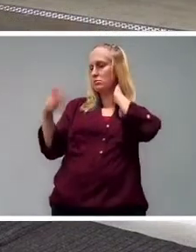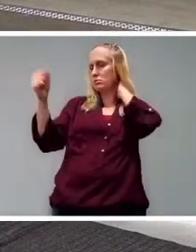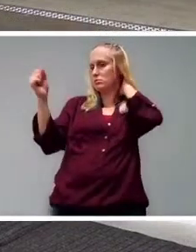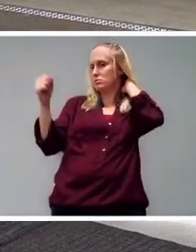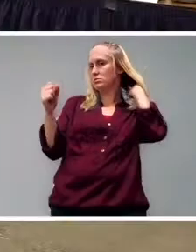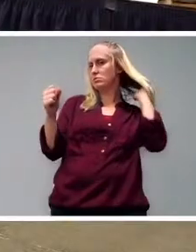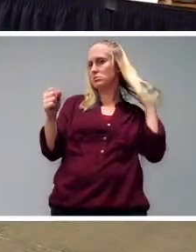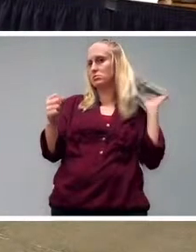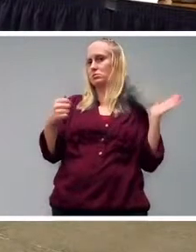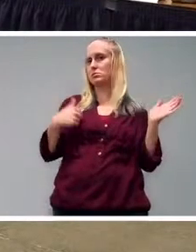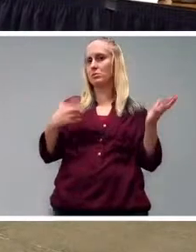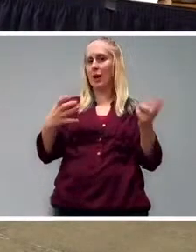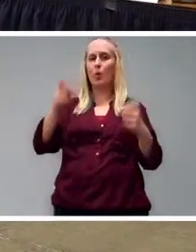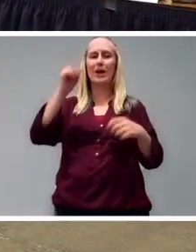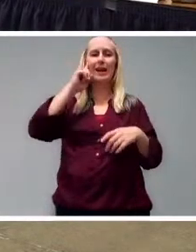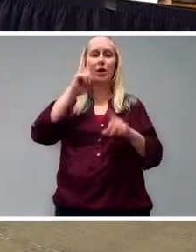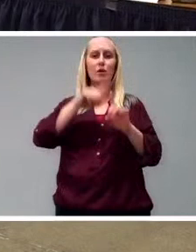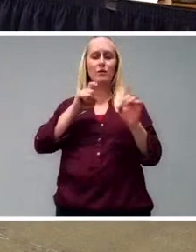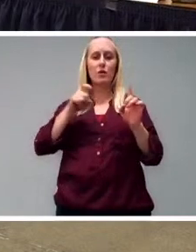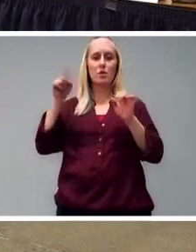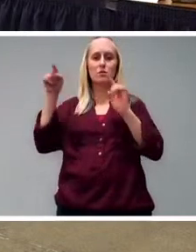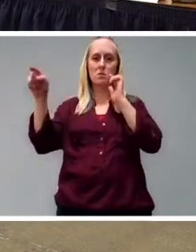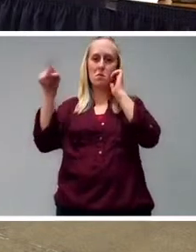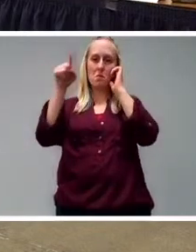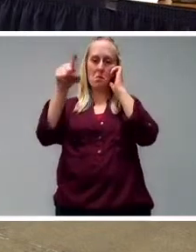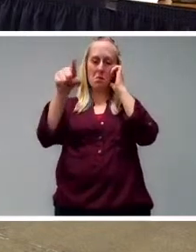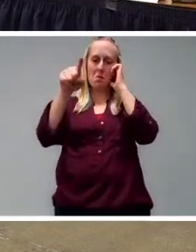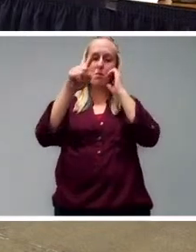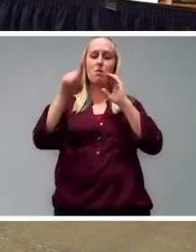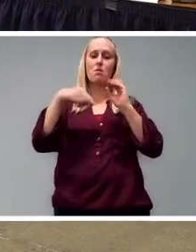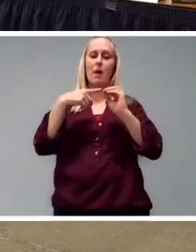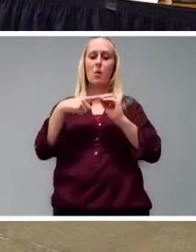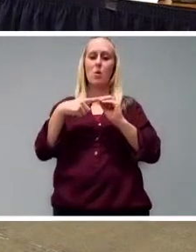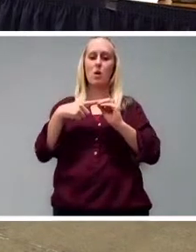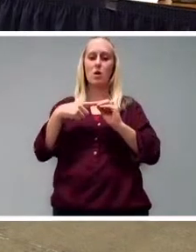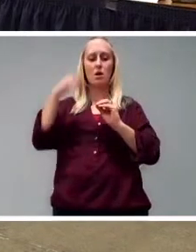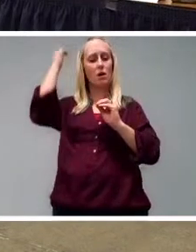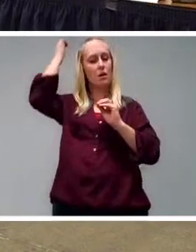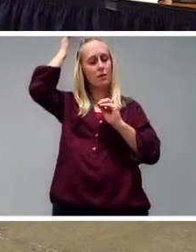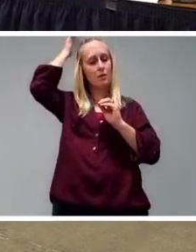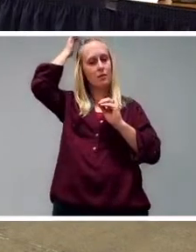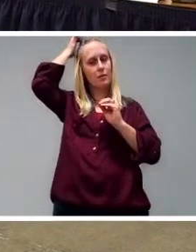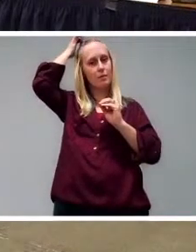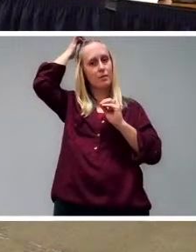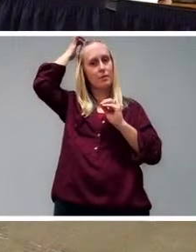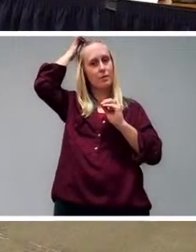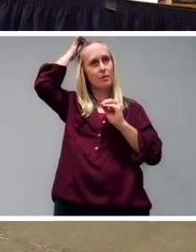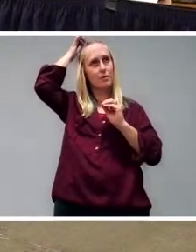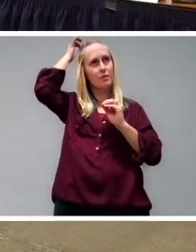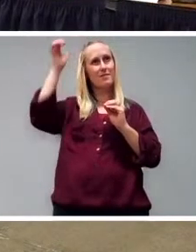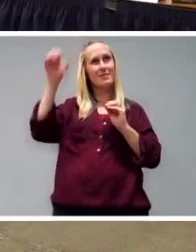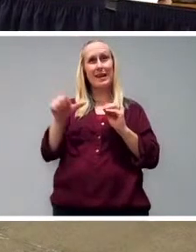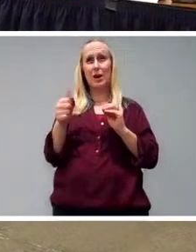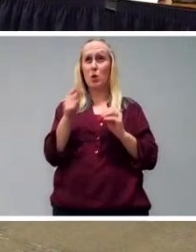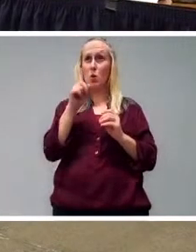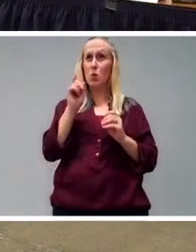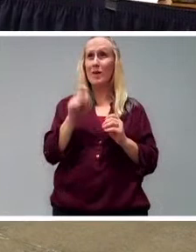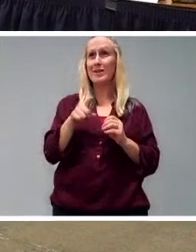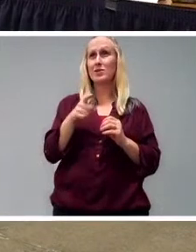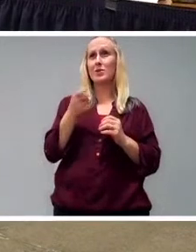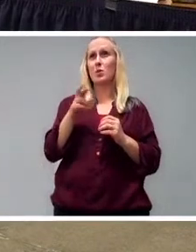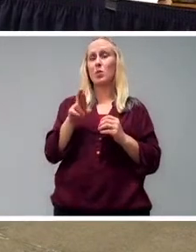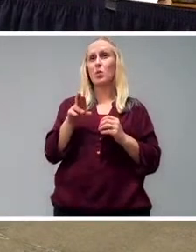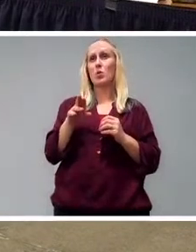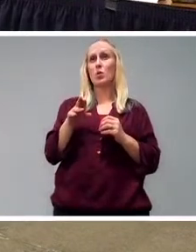I would just like to hear from Gia, Noah, and Osvaldo on is there anything like any questions or any foods or nuggets